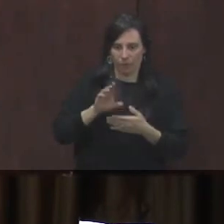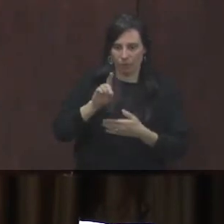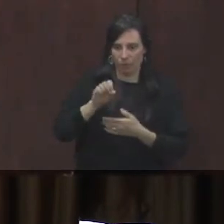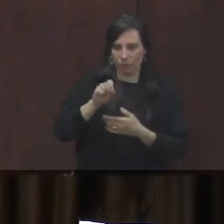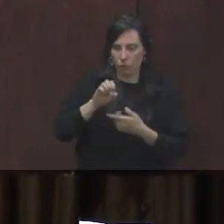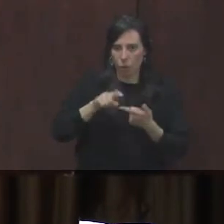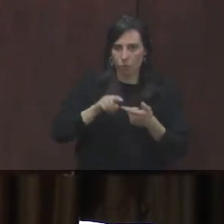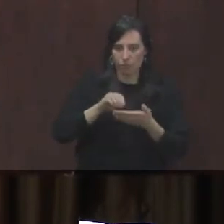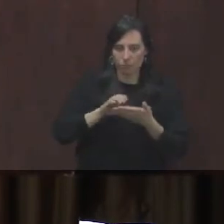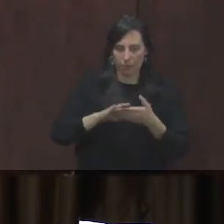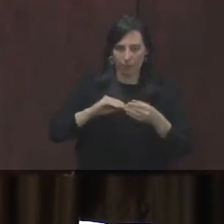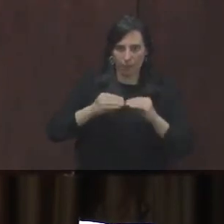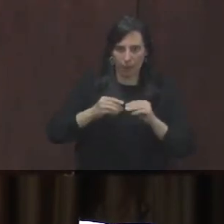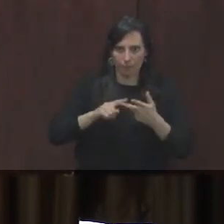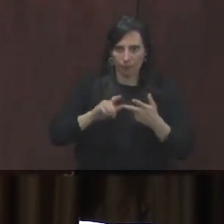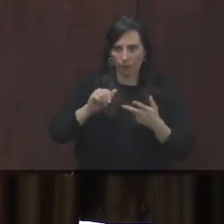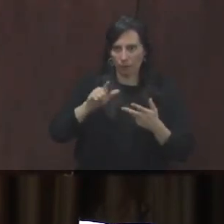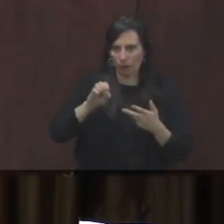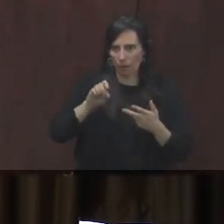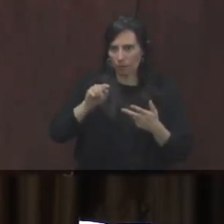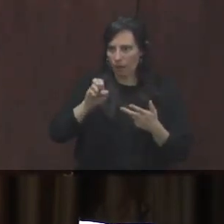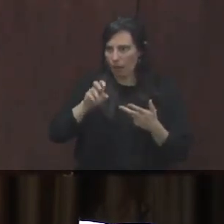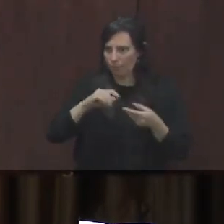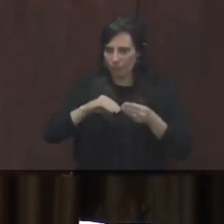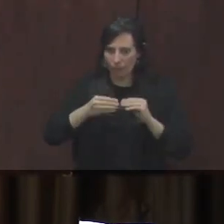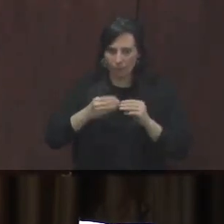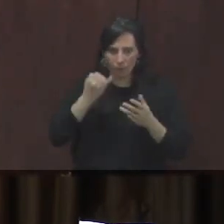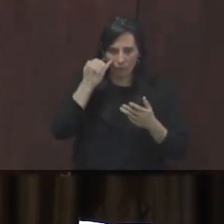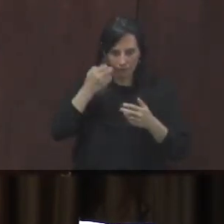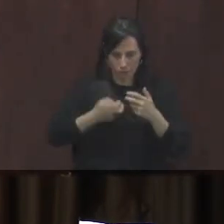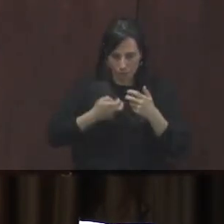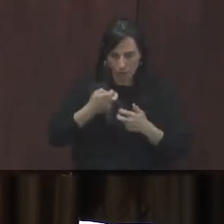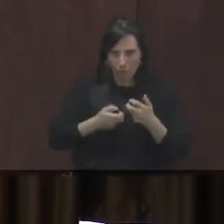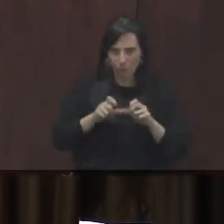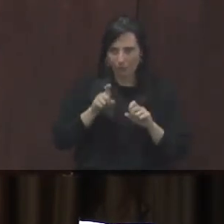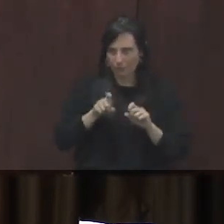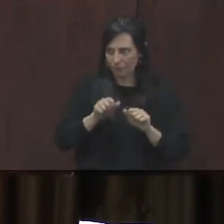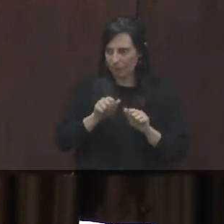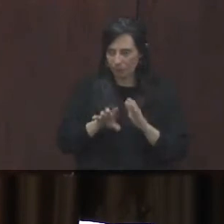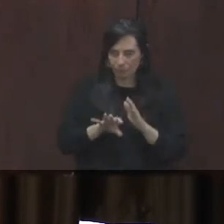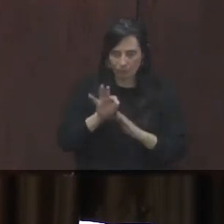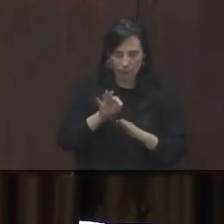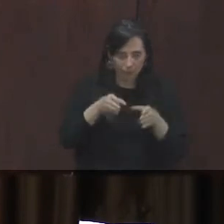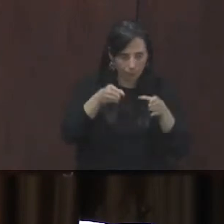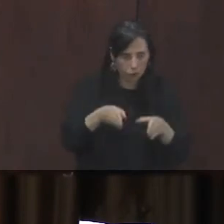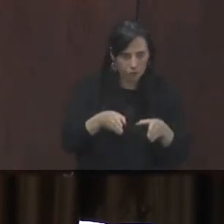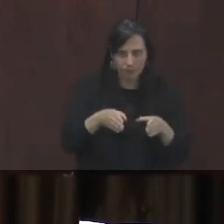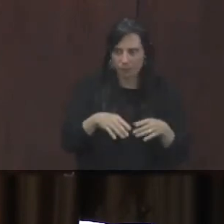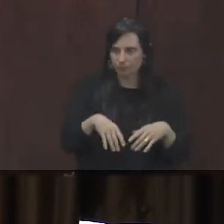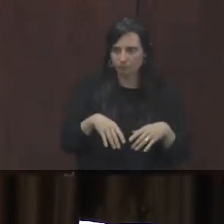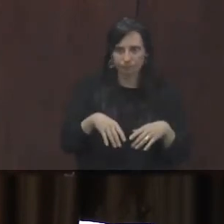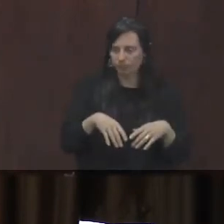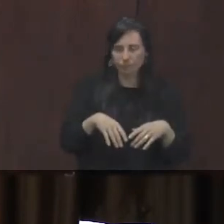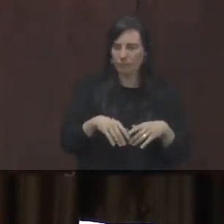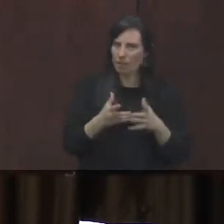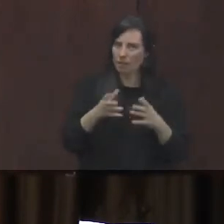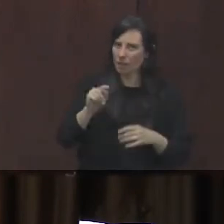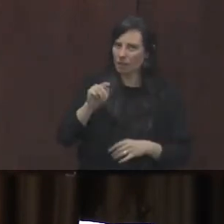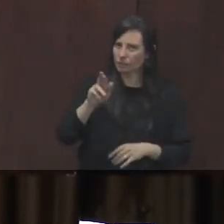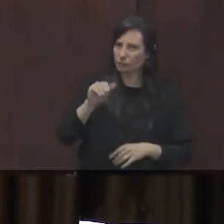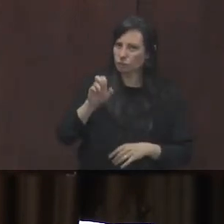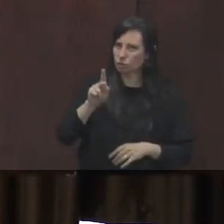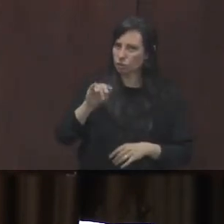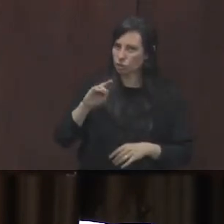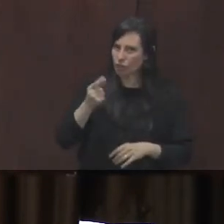this vaccine that we can track the people. We have to make sure that we know where